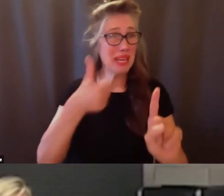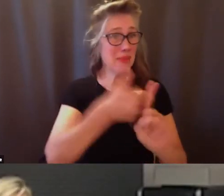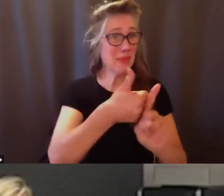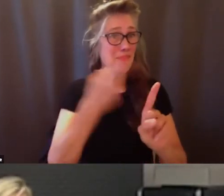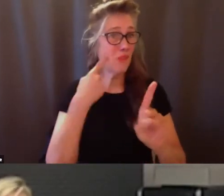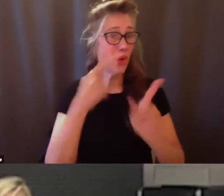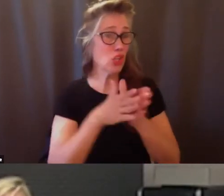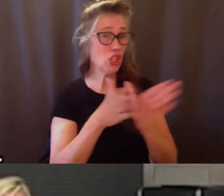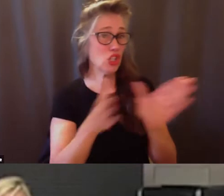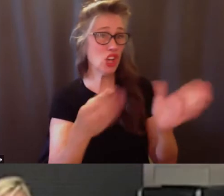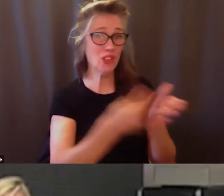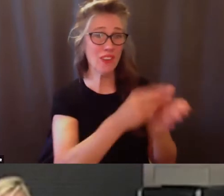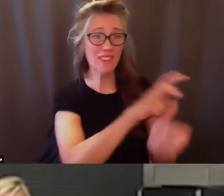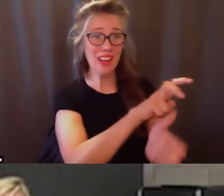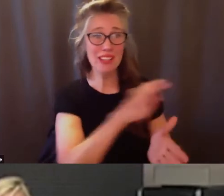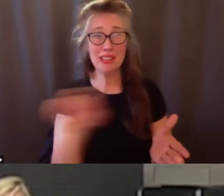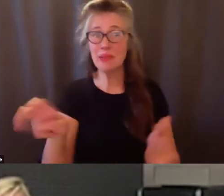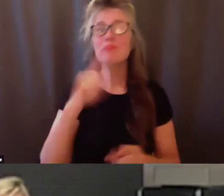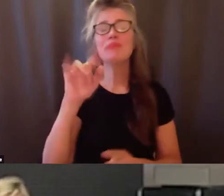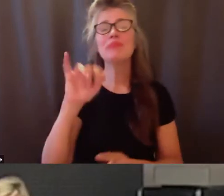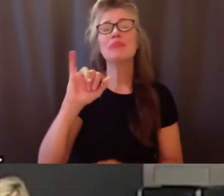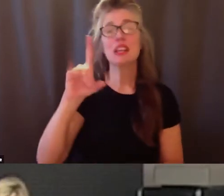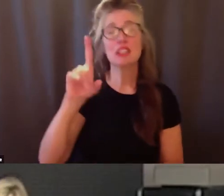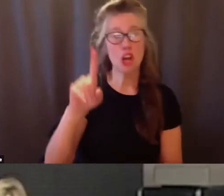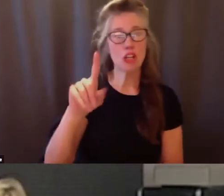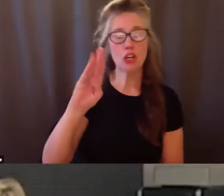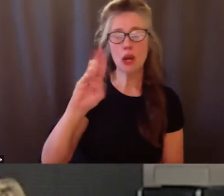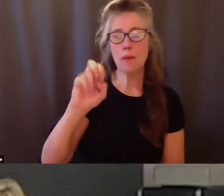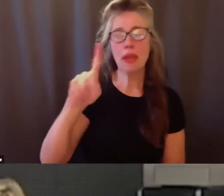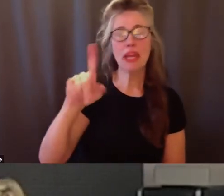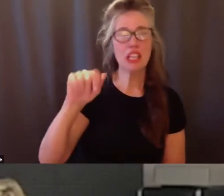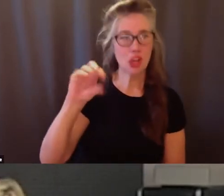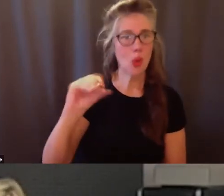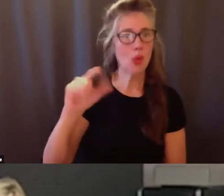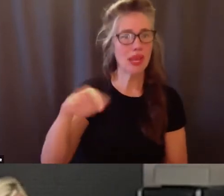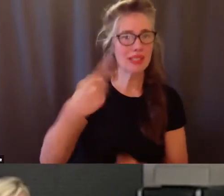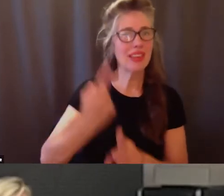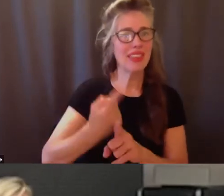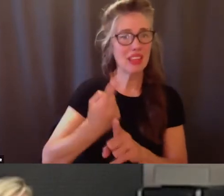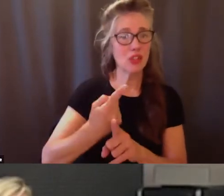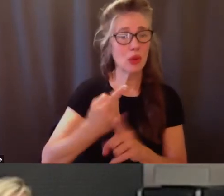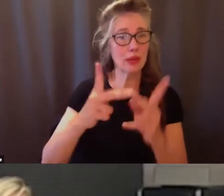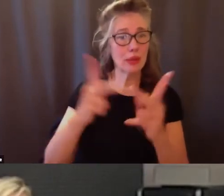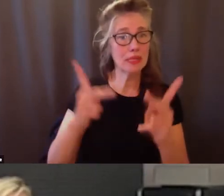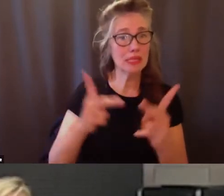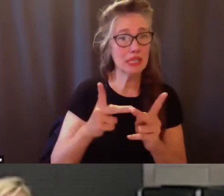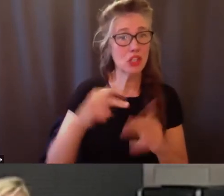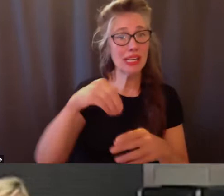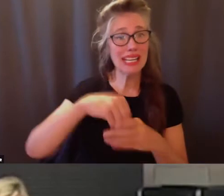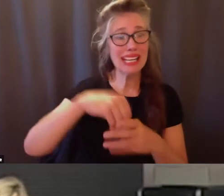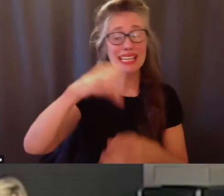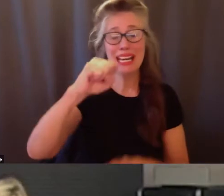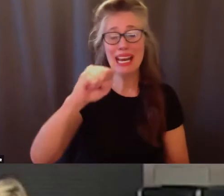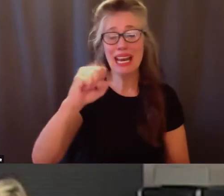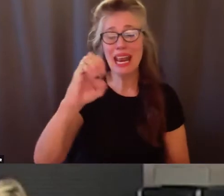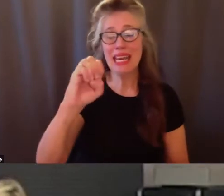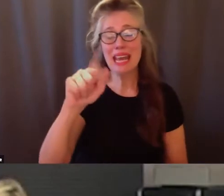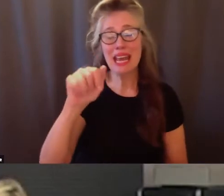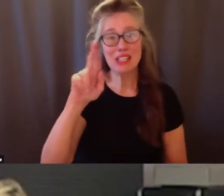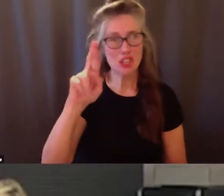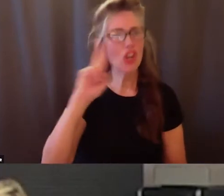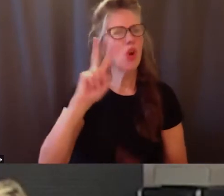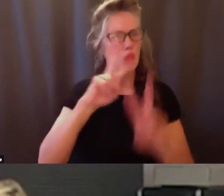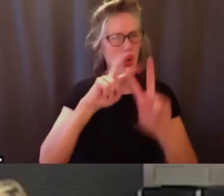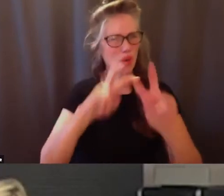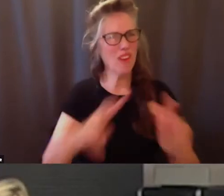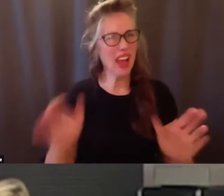fund? That is correct. As with all those positions, all the positions within the ESSER, they will be reevaluated, and